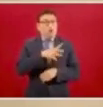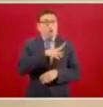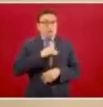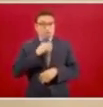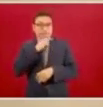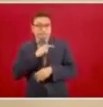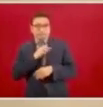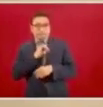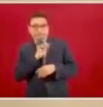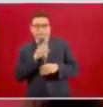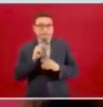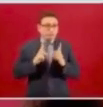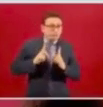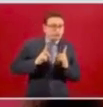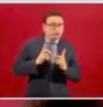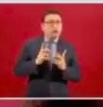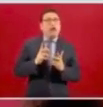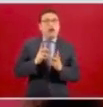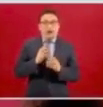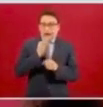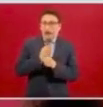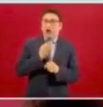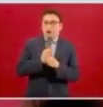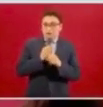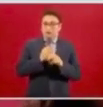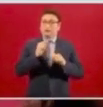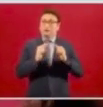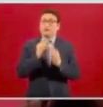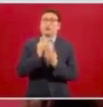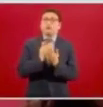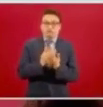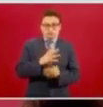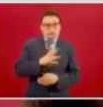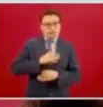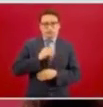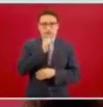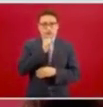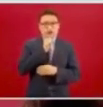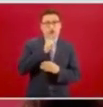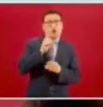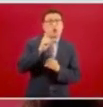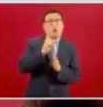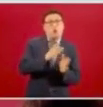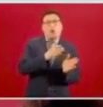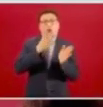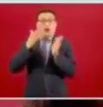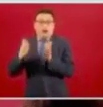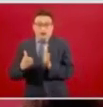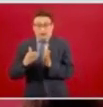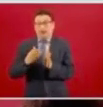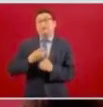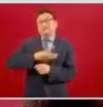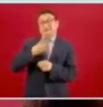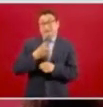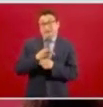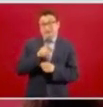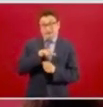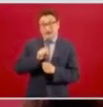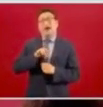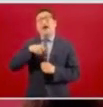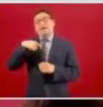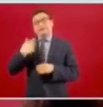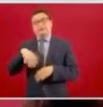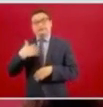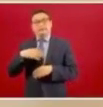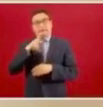because what we are talking about right now is how probable it is for us to get infected right now. And the